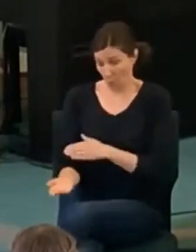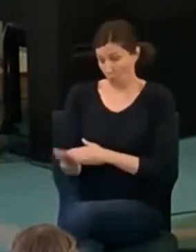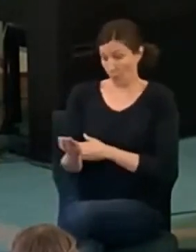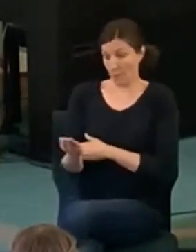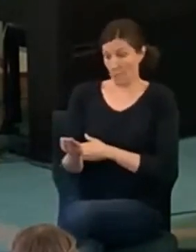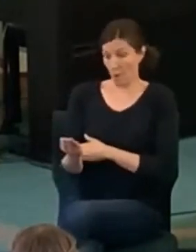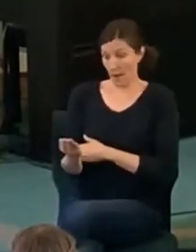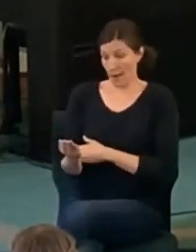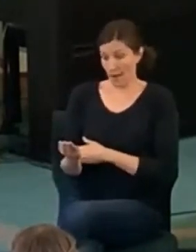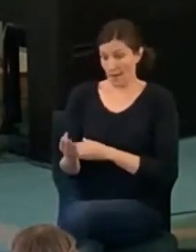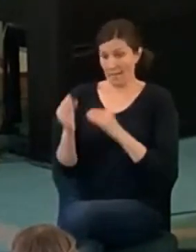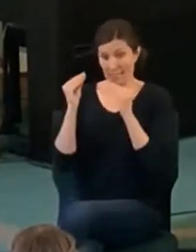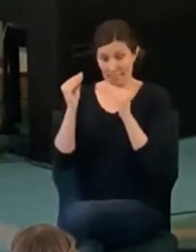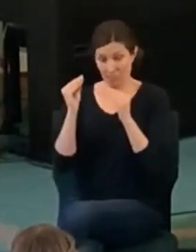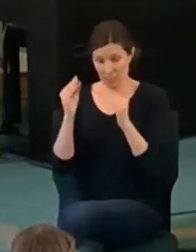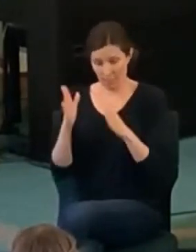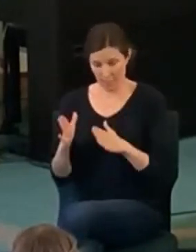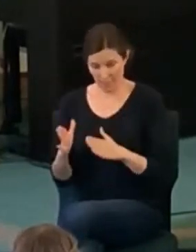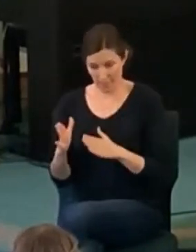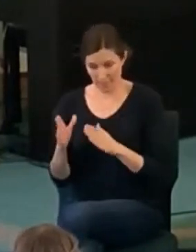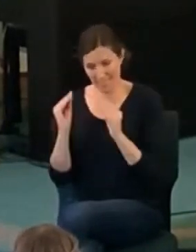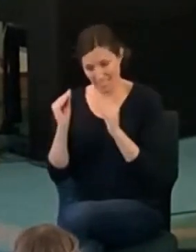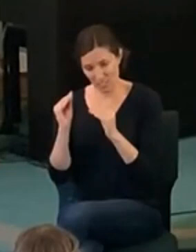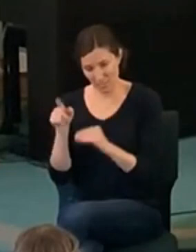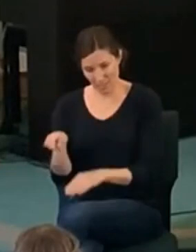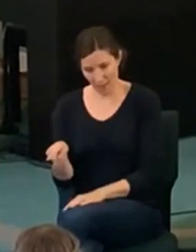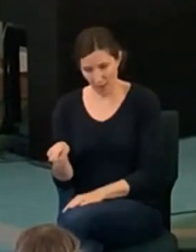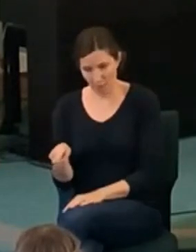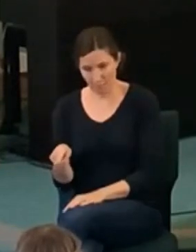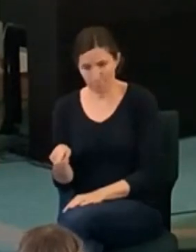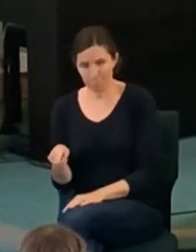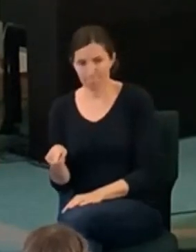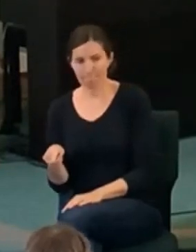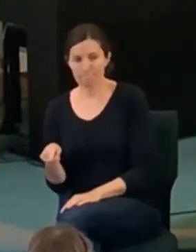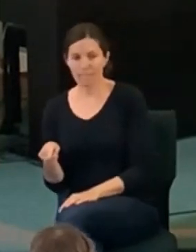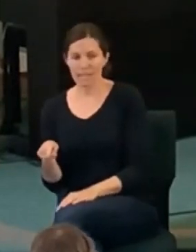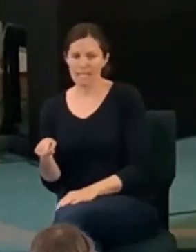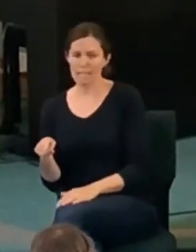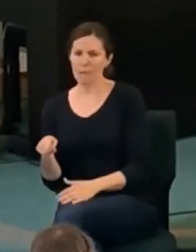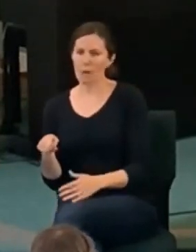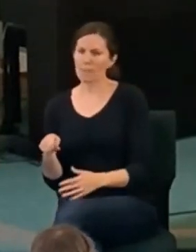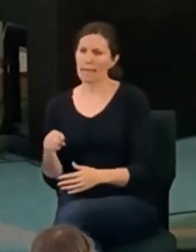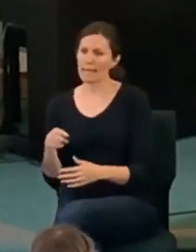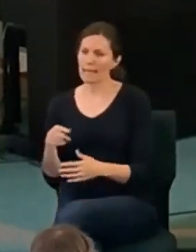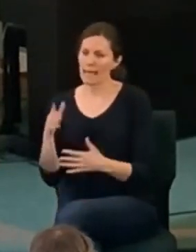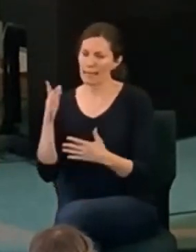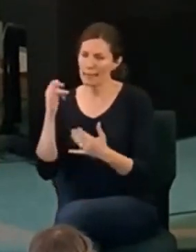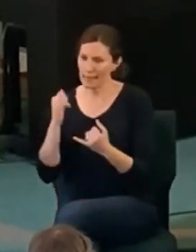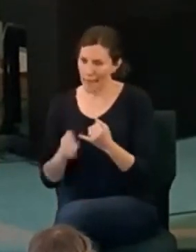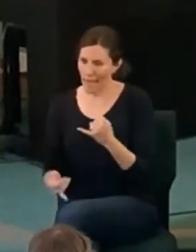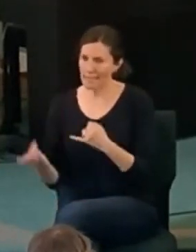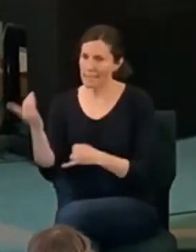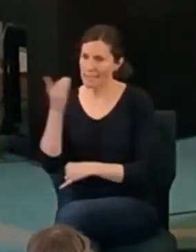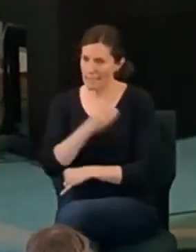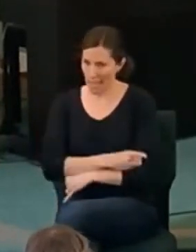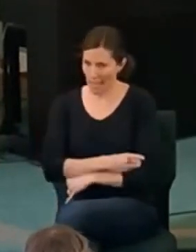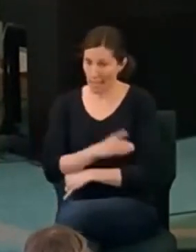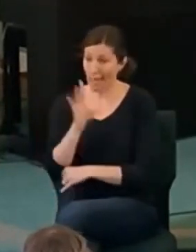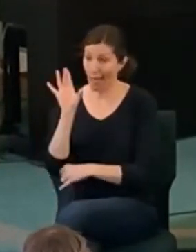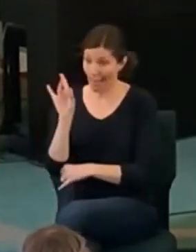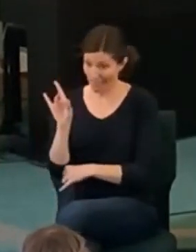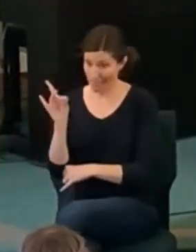day, and then at night he would retreat to the Mountain of Olives to rest and sleep. And it says here in verse 2 that he goes to the